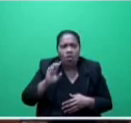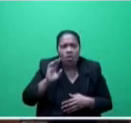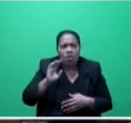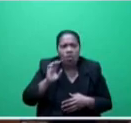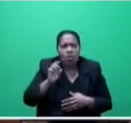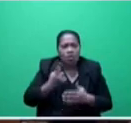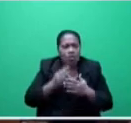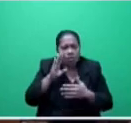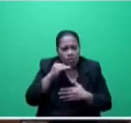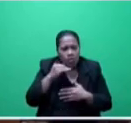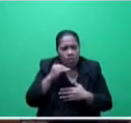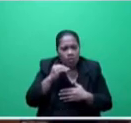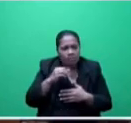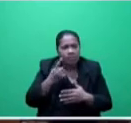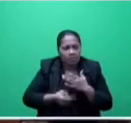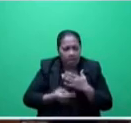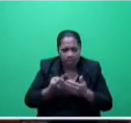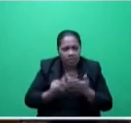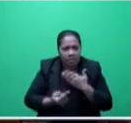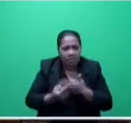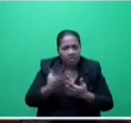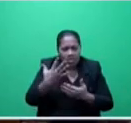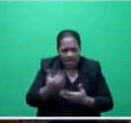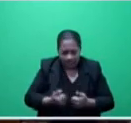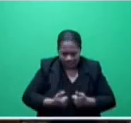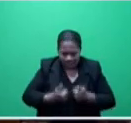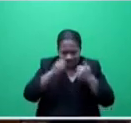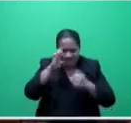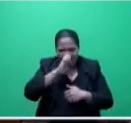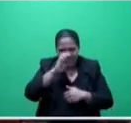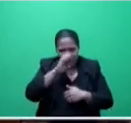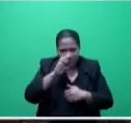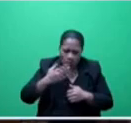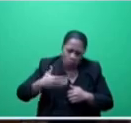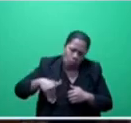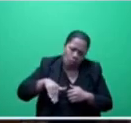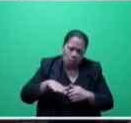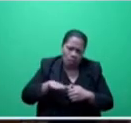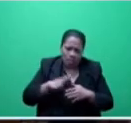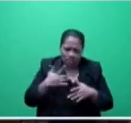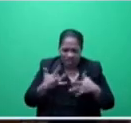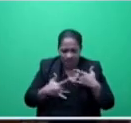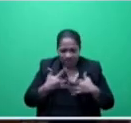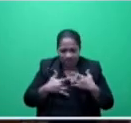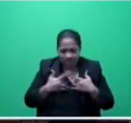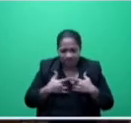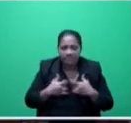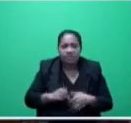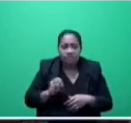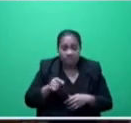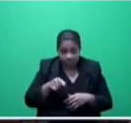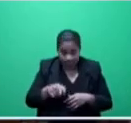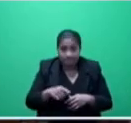permeate positive values and instill good ethics in all walks of life. Indirectly, this will